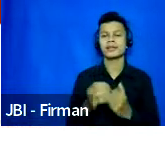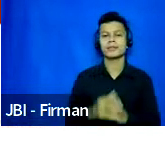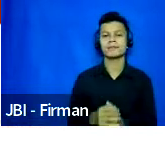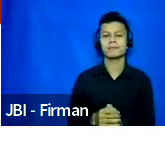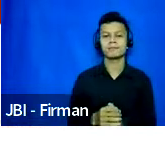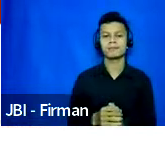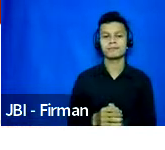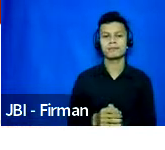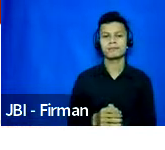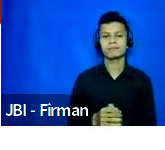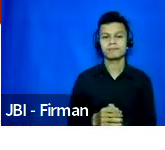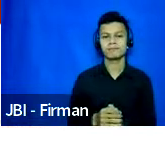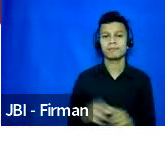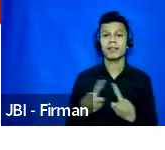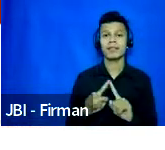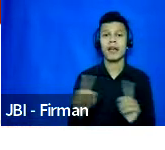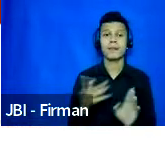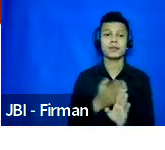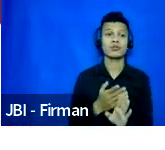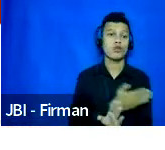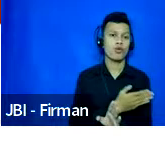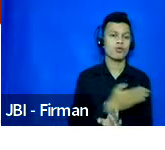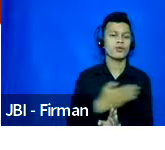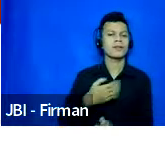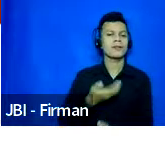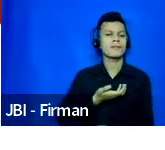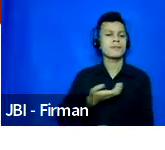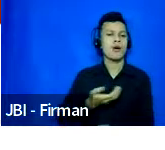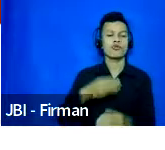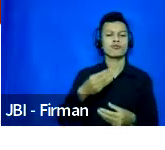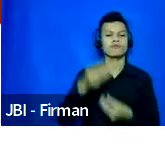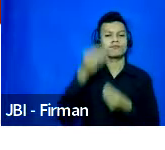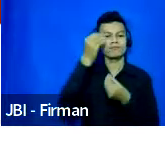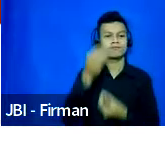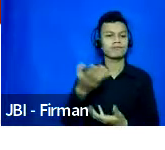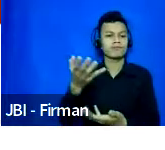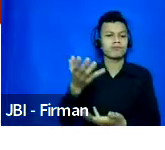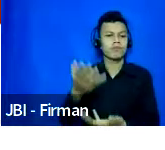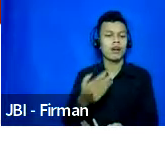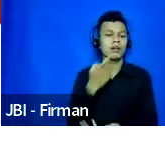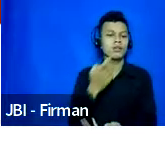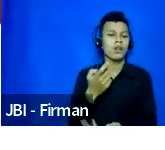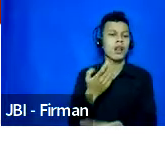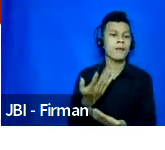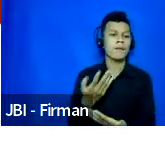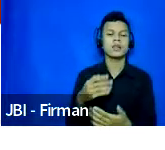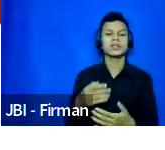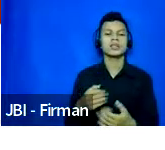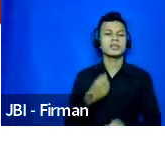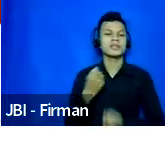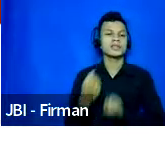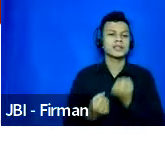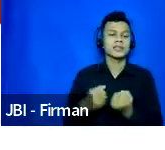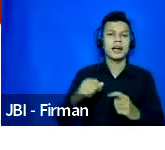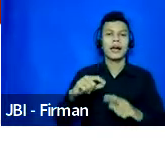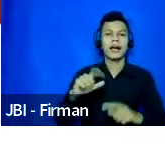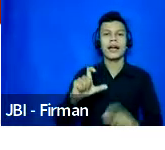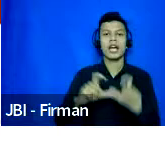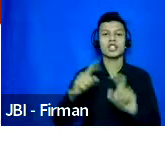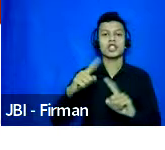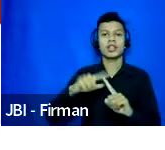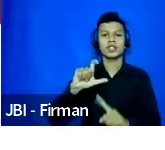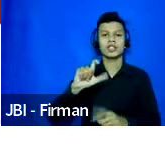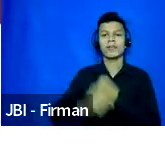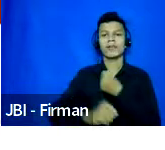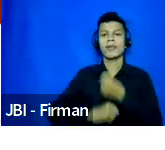But before that, let me just give you a quick overview of Save the Children's ambition until 2030. As you can see on